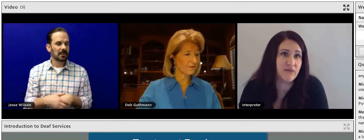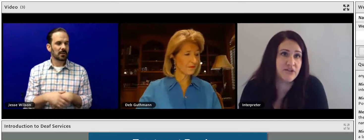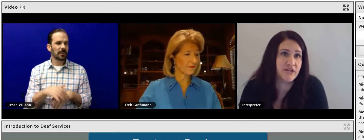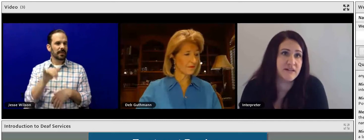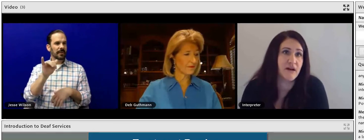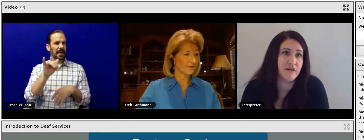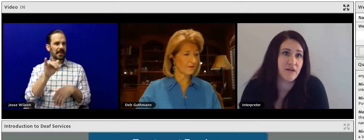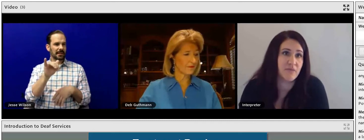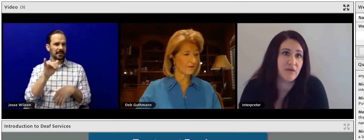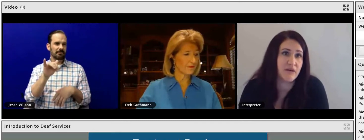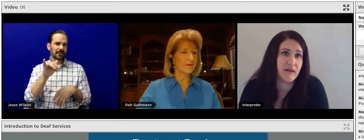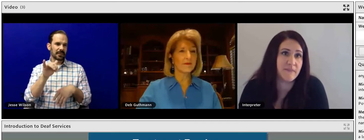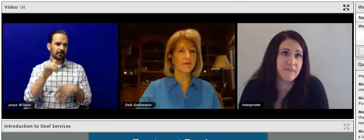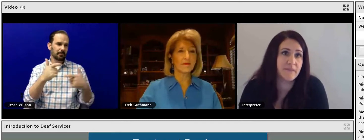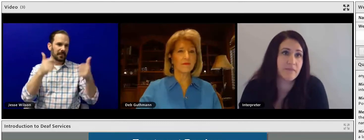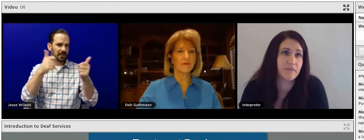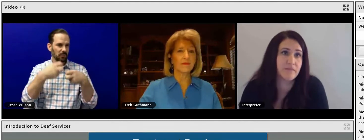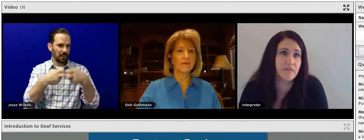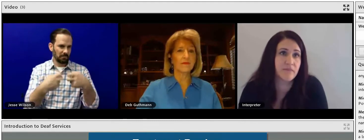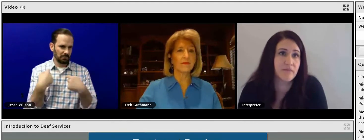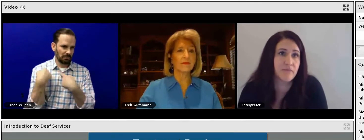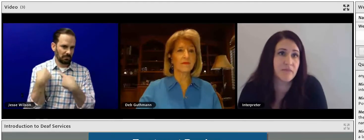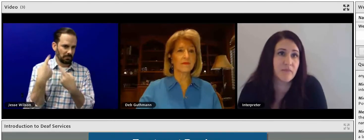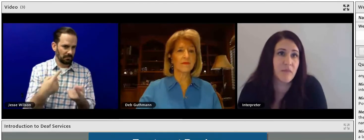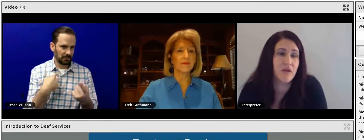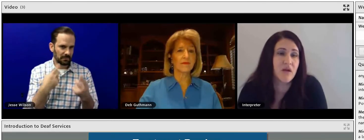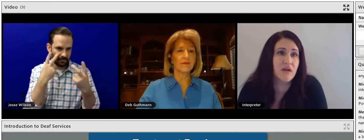address the cultural and language needs of the community.